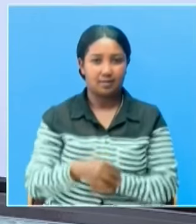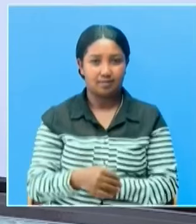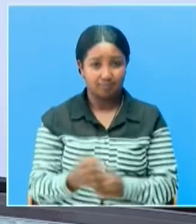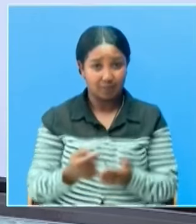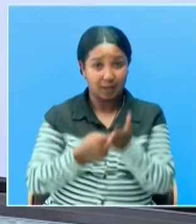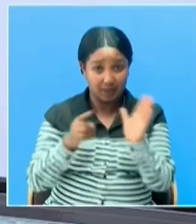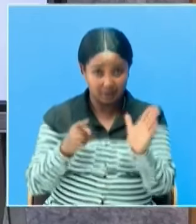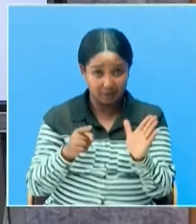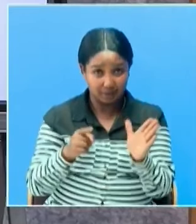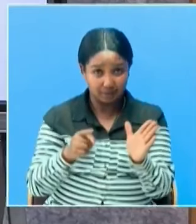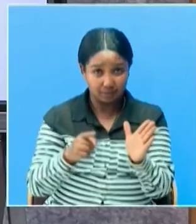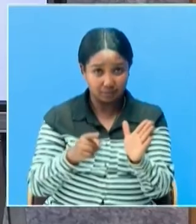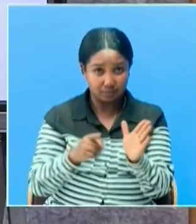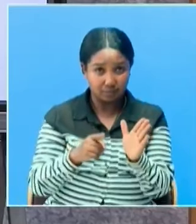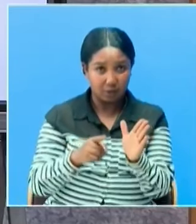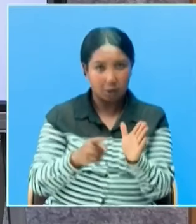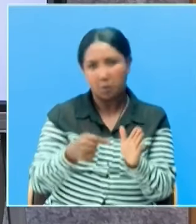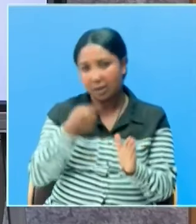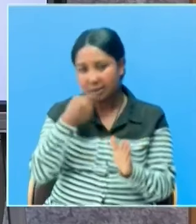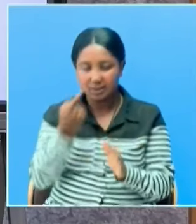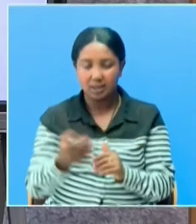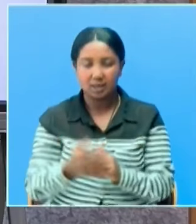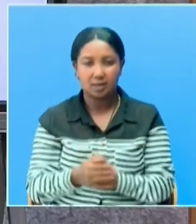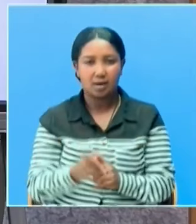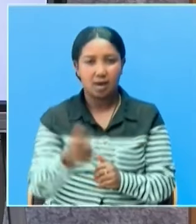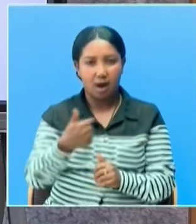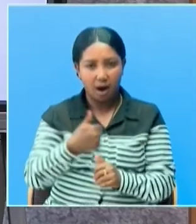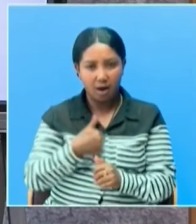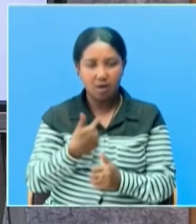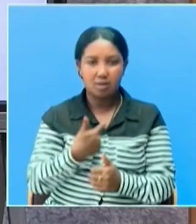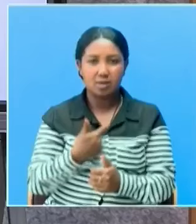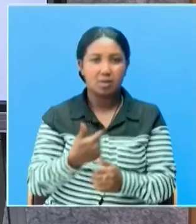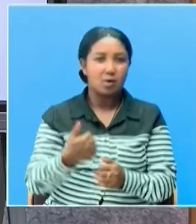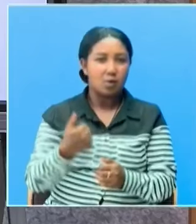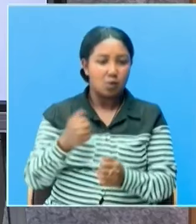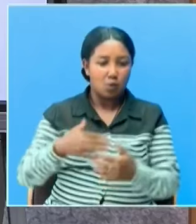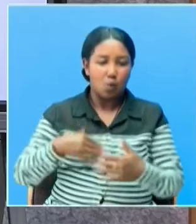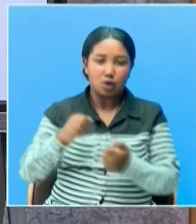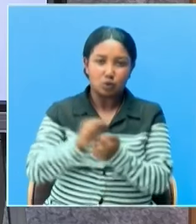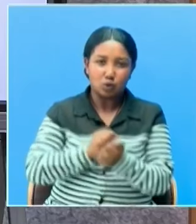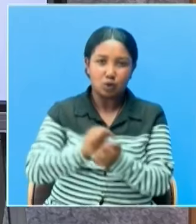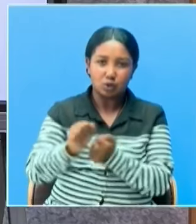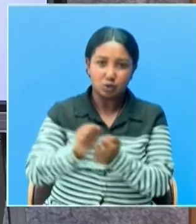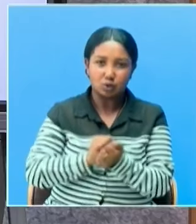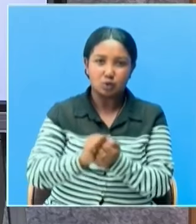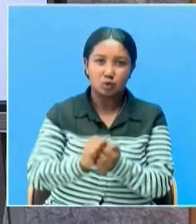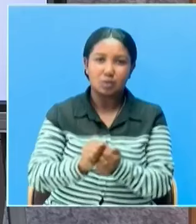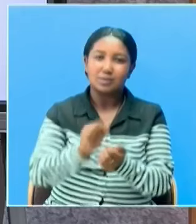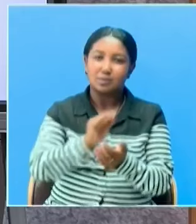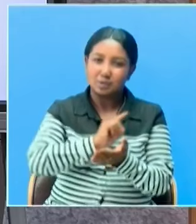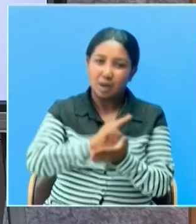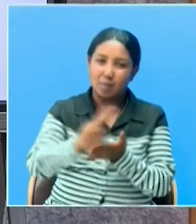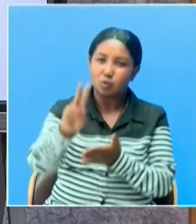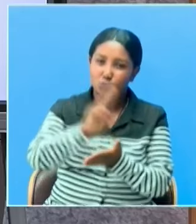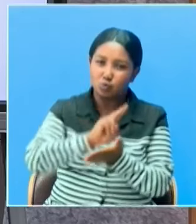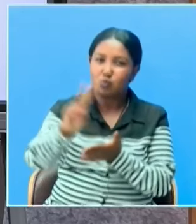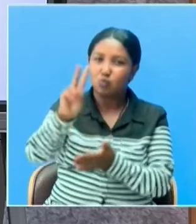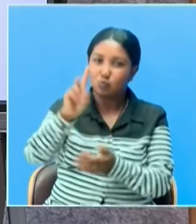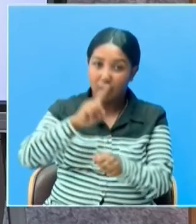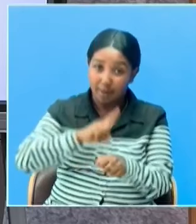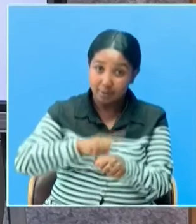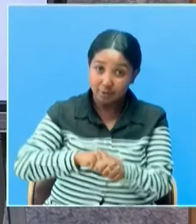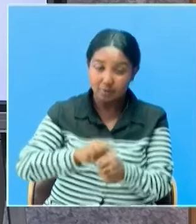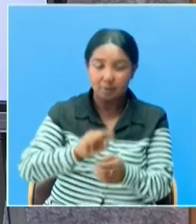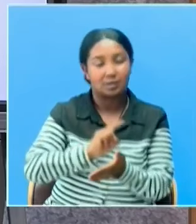Clear? And also we can say, I wash clothes twice a week. That is